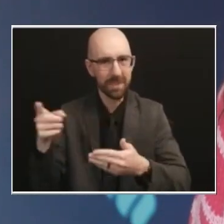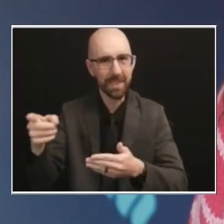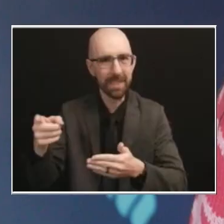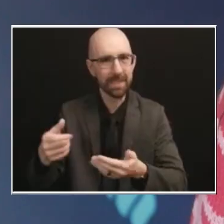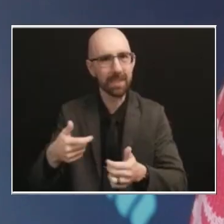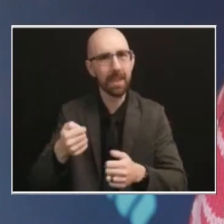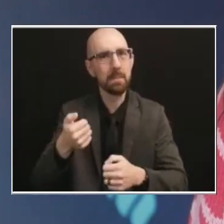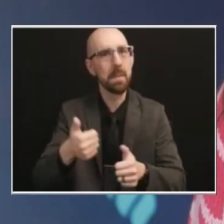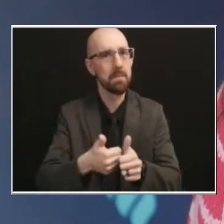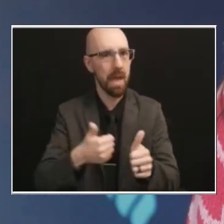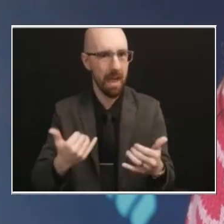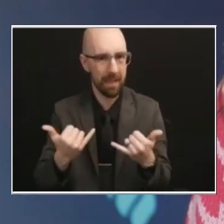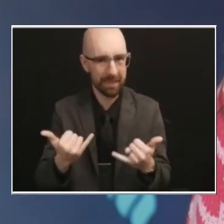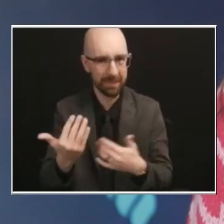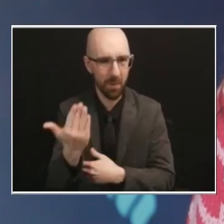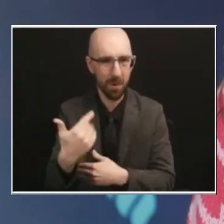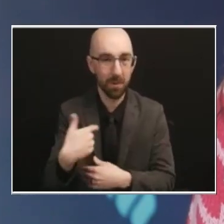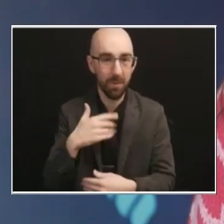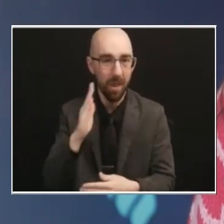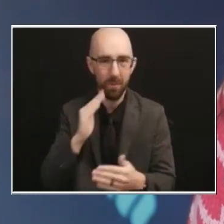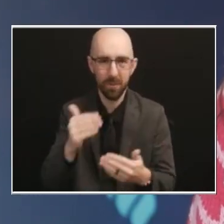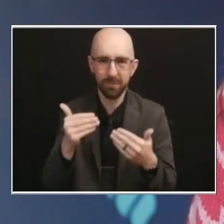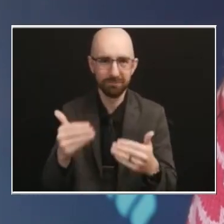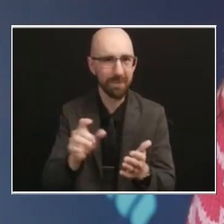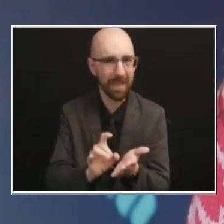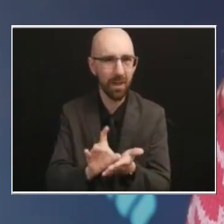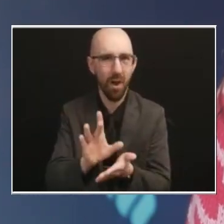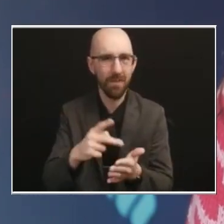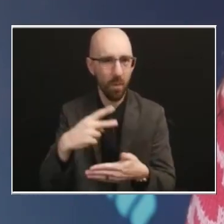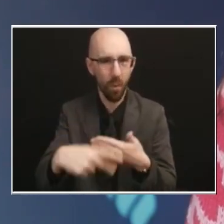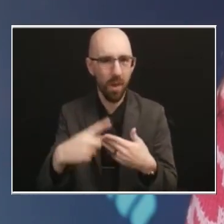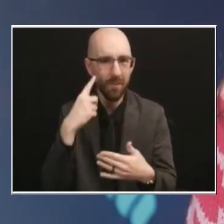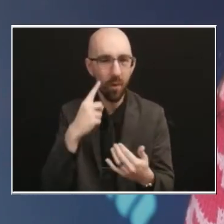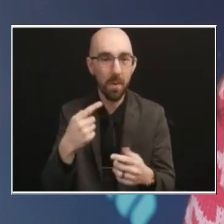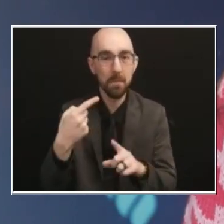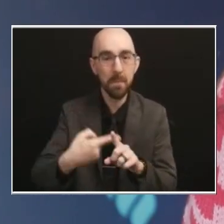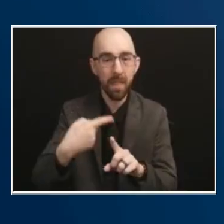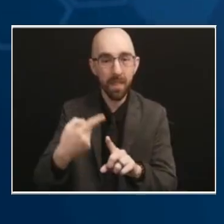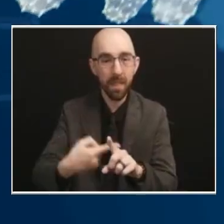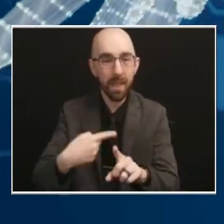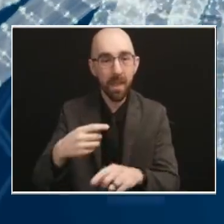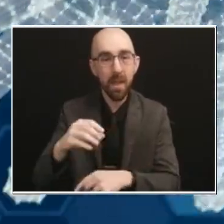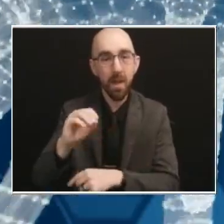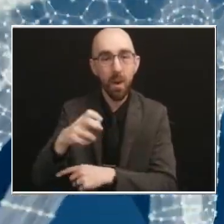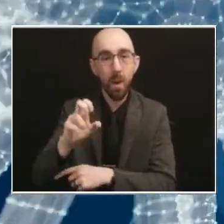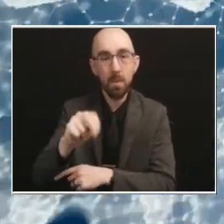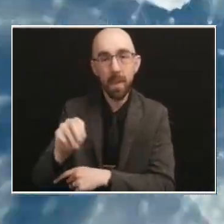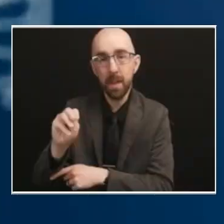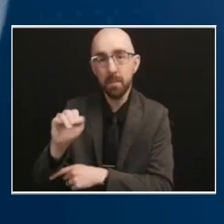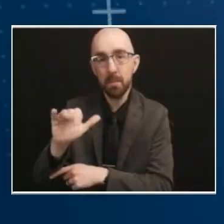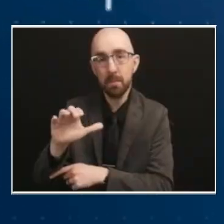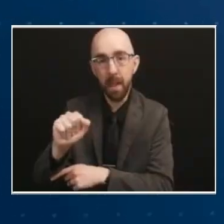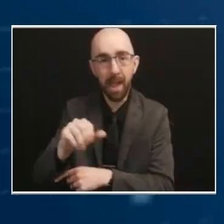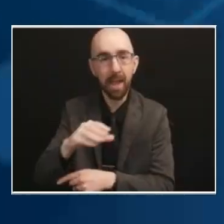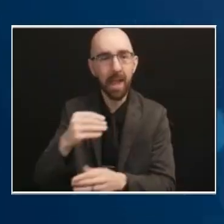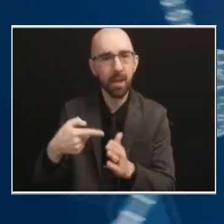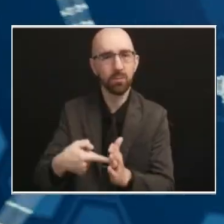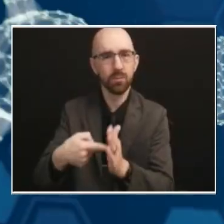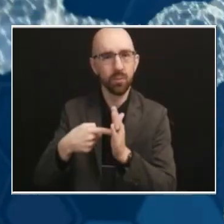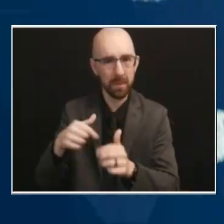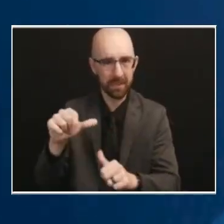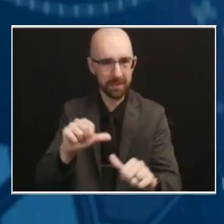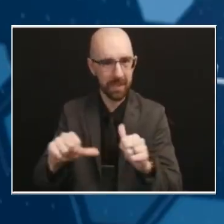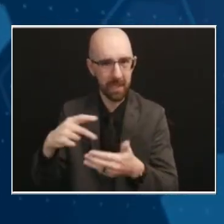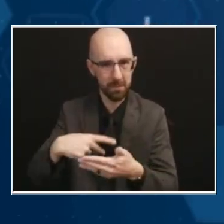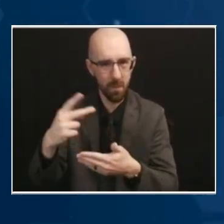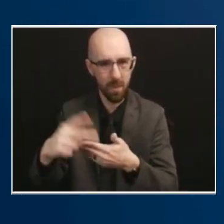so I'm going to kick off the program for our monthly edition of Open Mics and the Show Me the Science program.